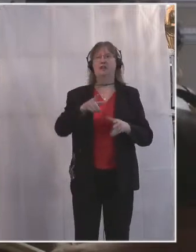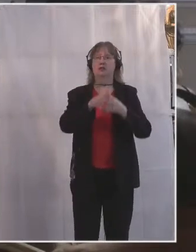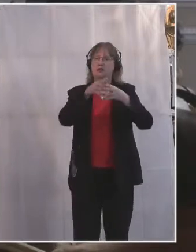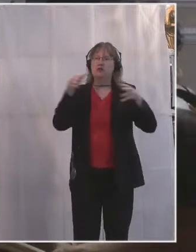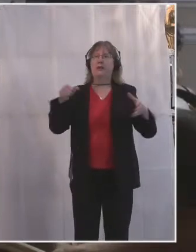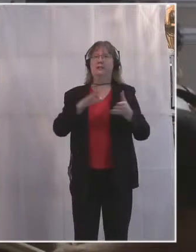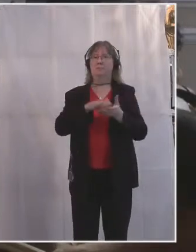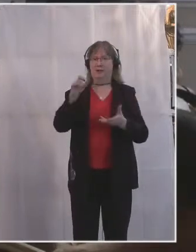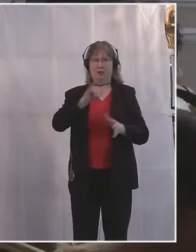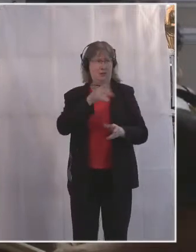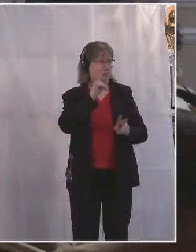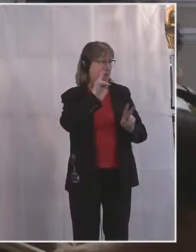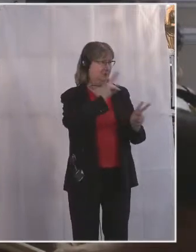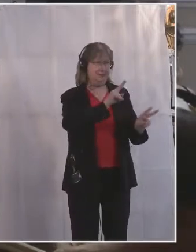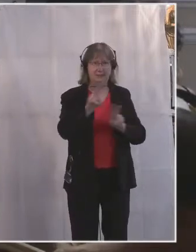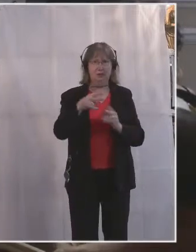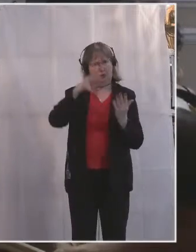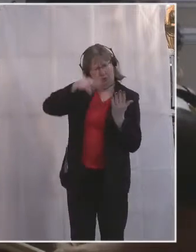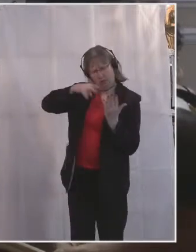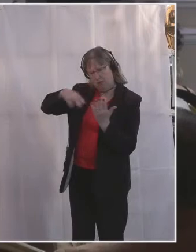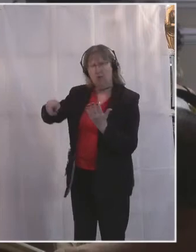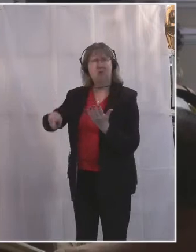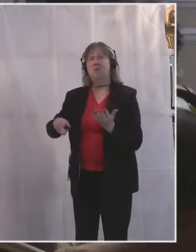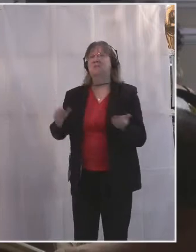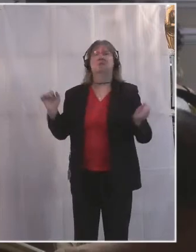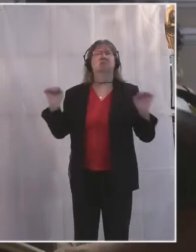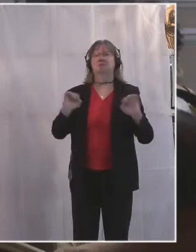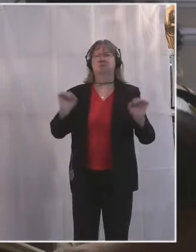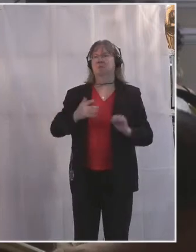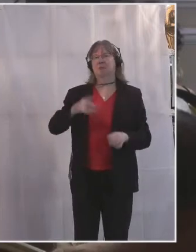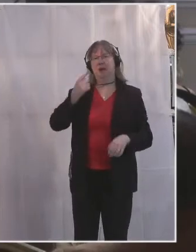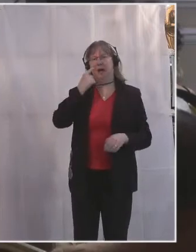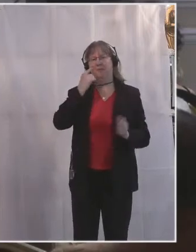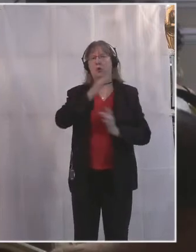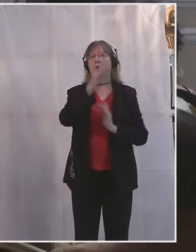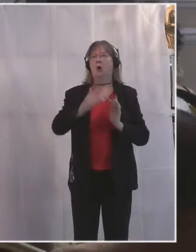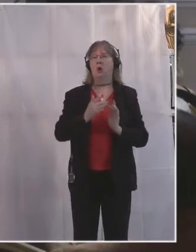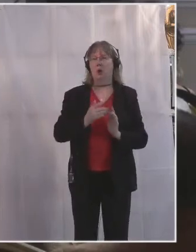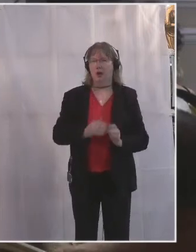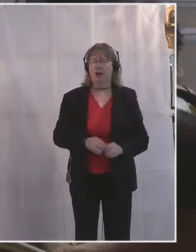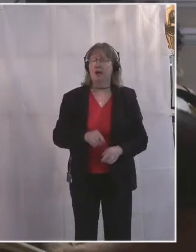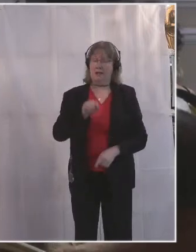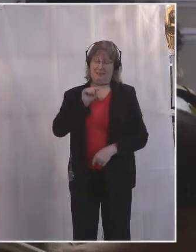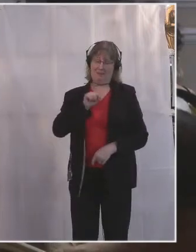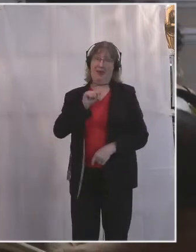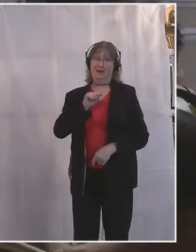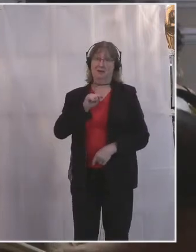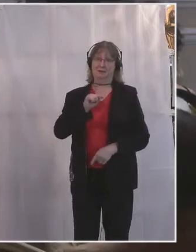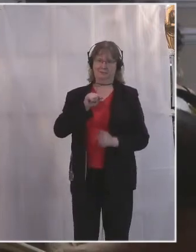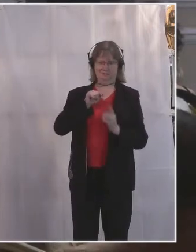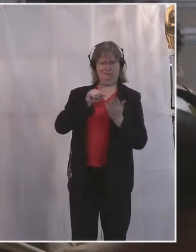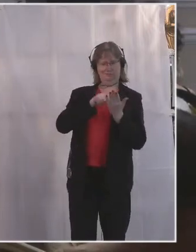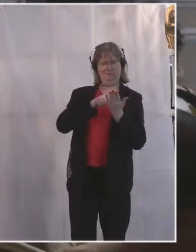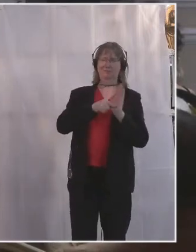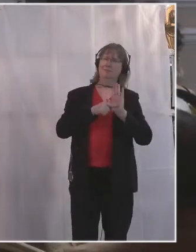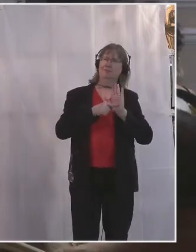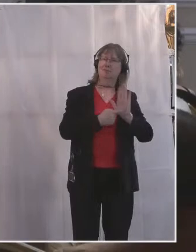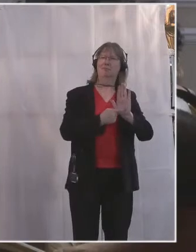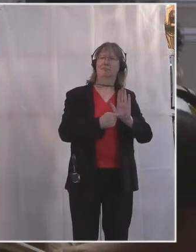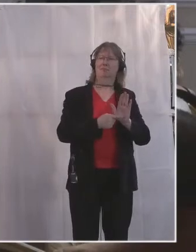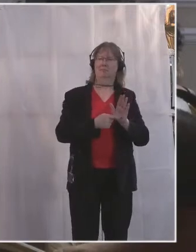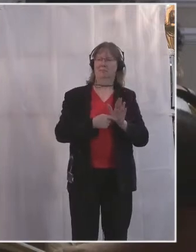You may or may not have seen it. If you haven't seen it, all of this stuff is available. And really that became our vision for that type of